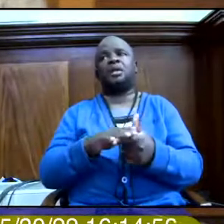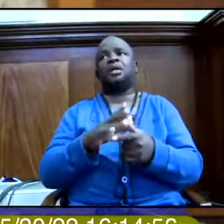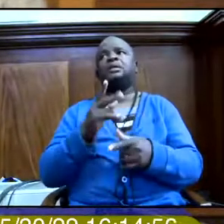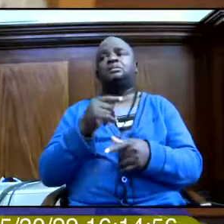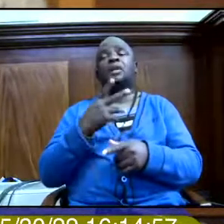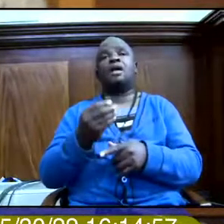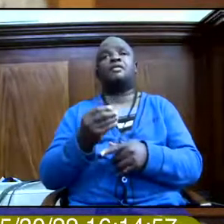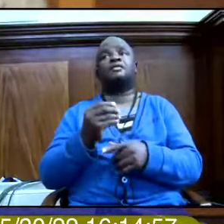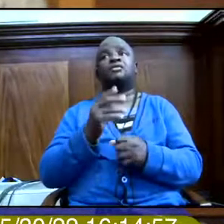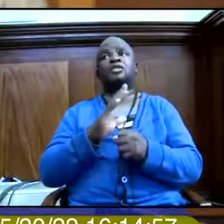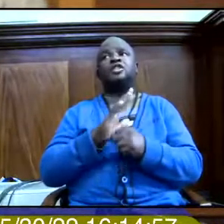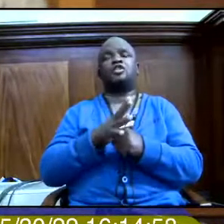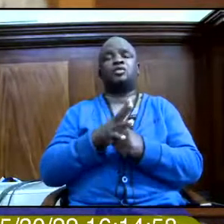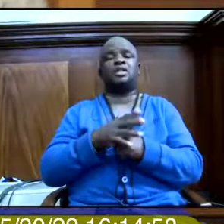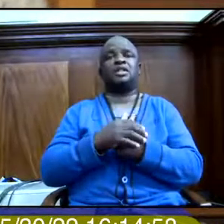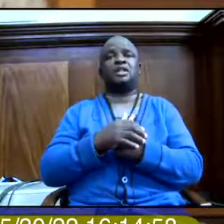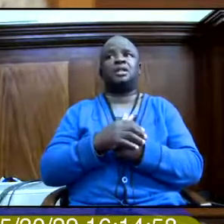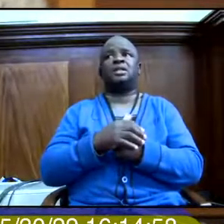security